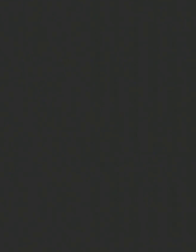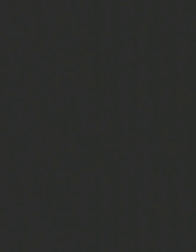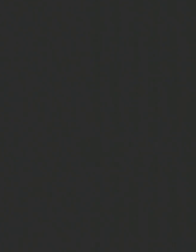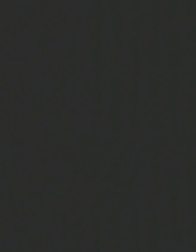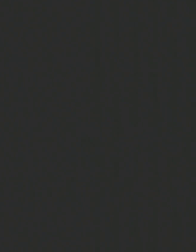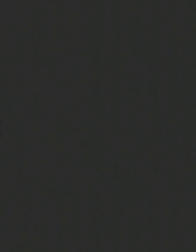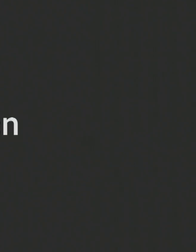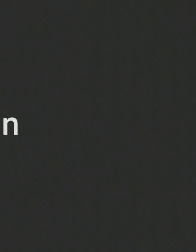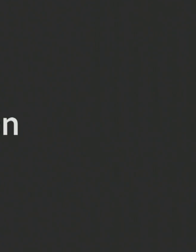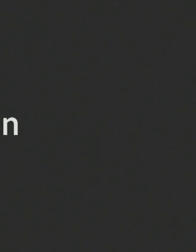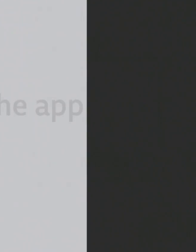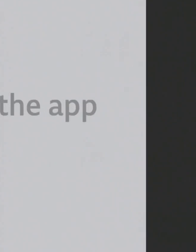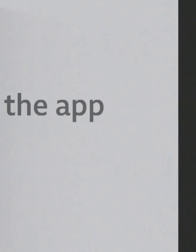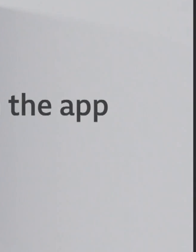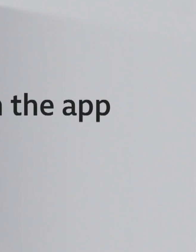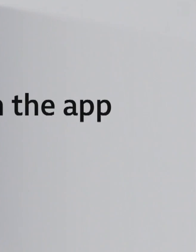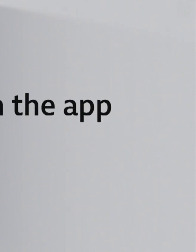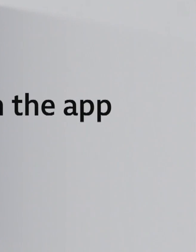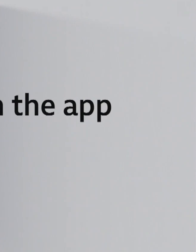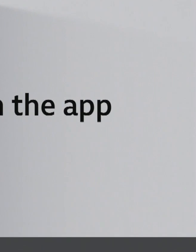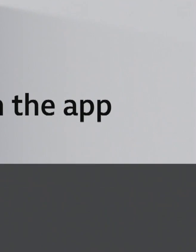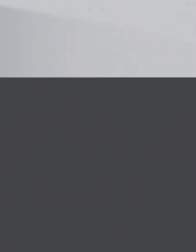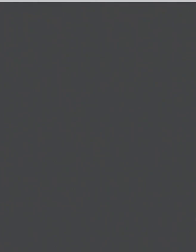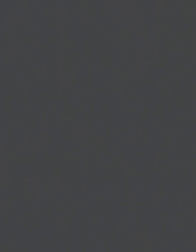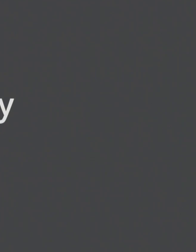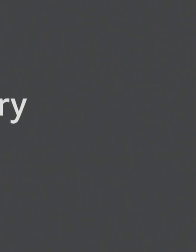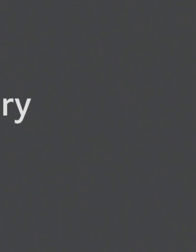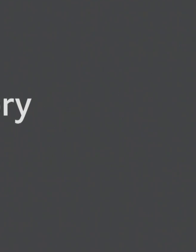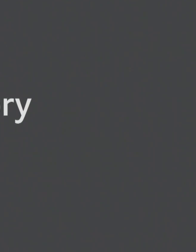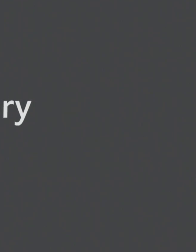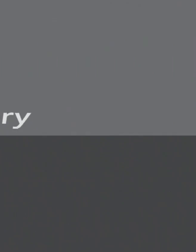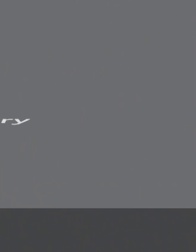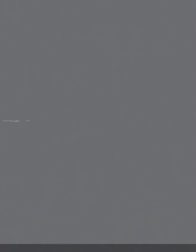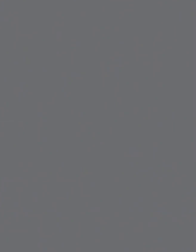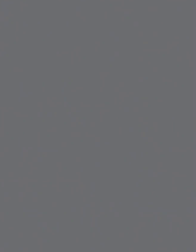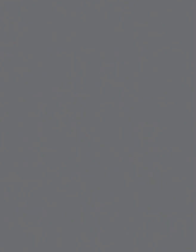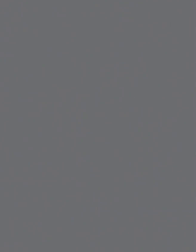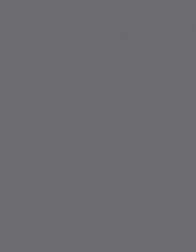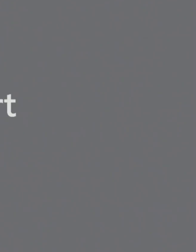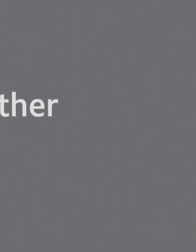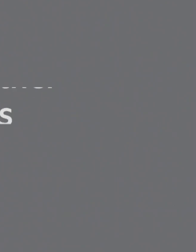See the headlines as they happen and watch BBC News live in the app and get the full story with